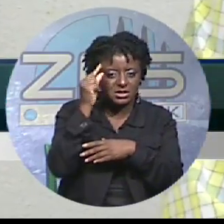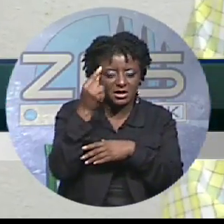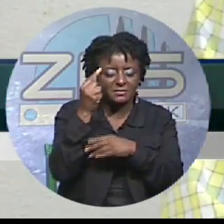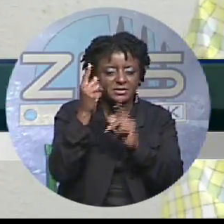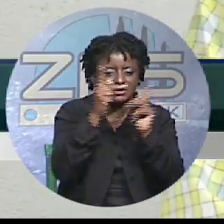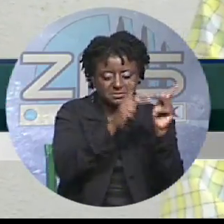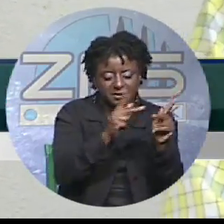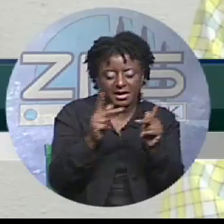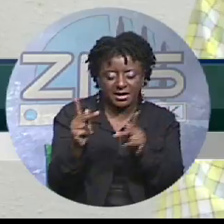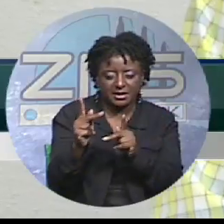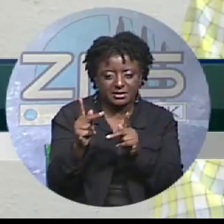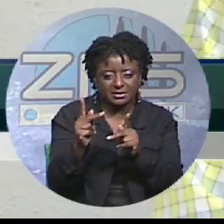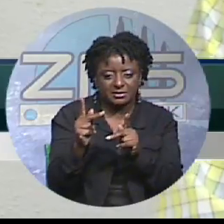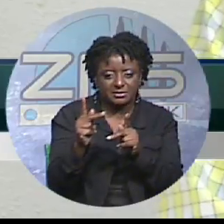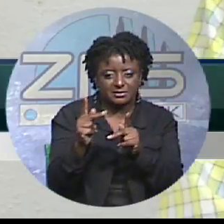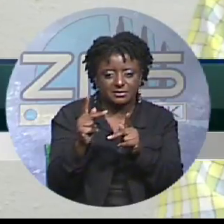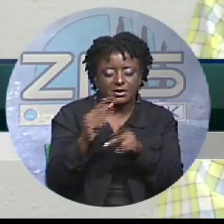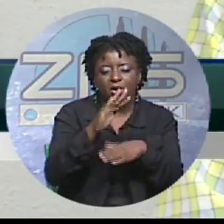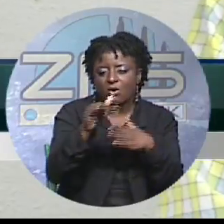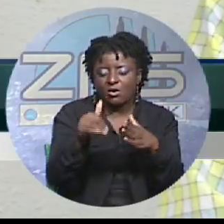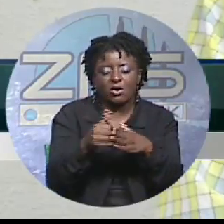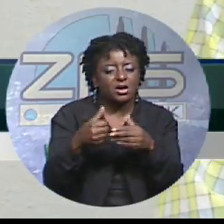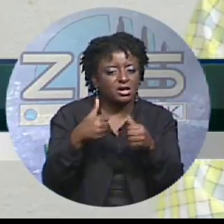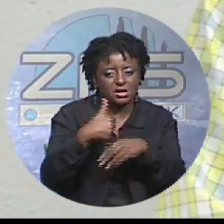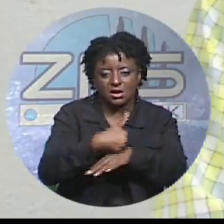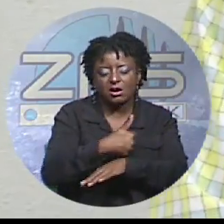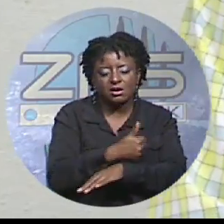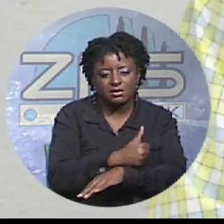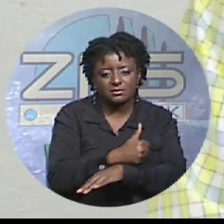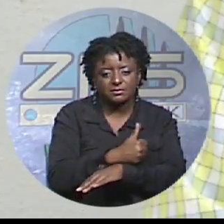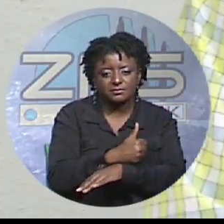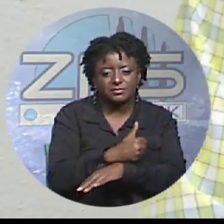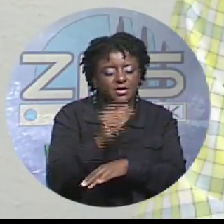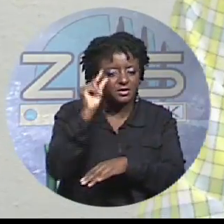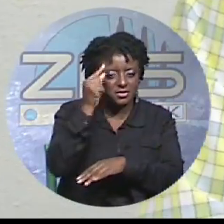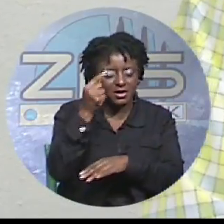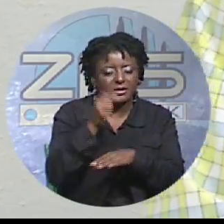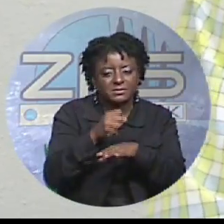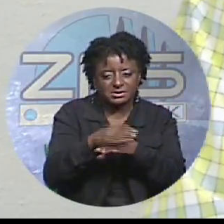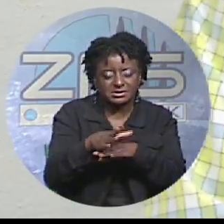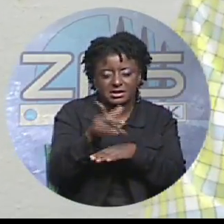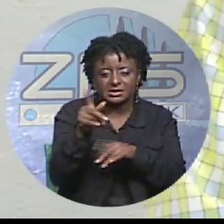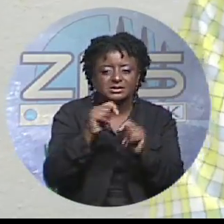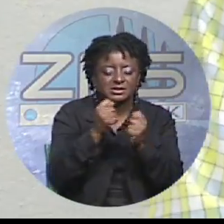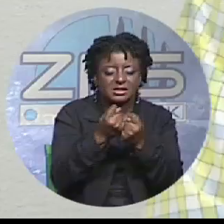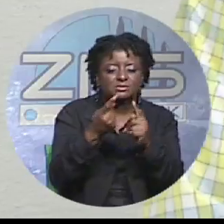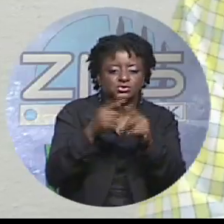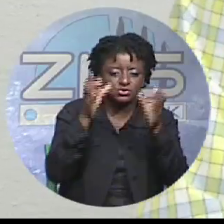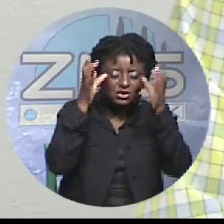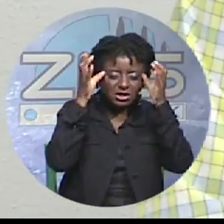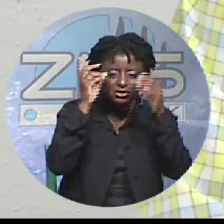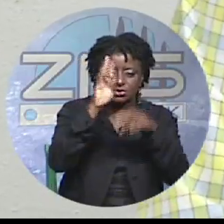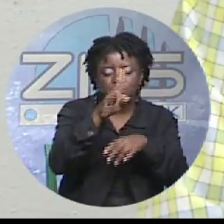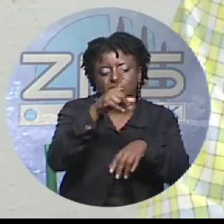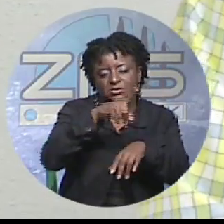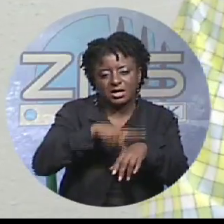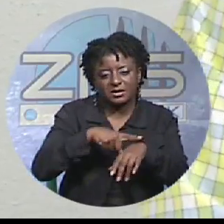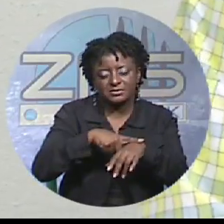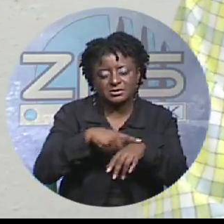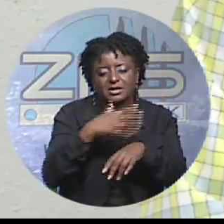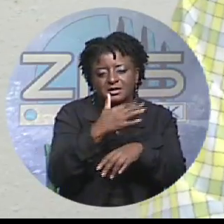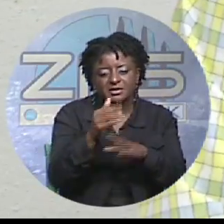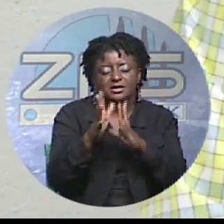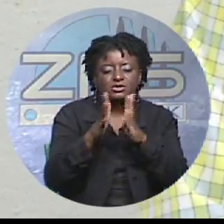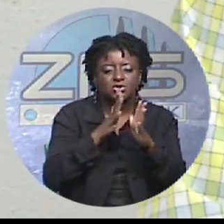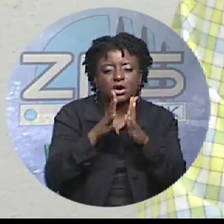The Prime Minister sent the Attorney General and a team to China on 2 occasions and has had talks over and